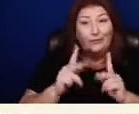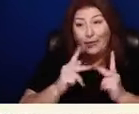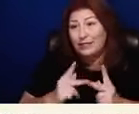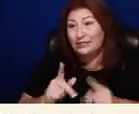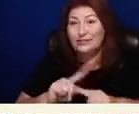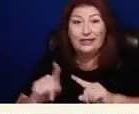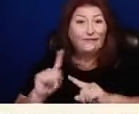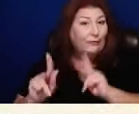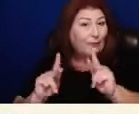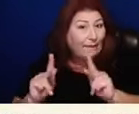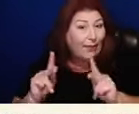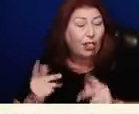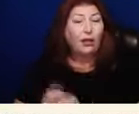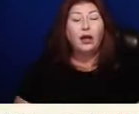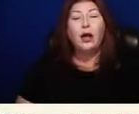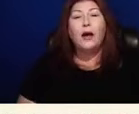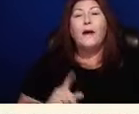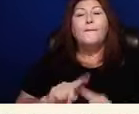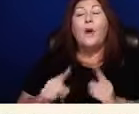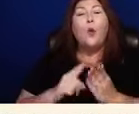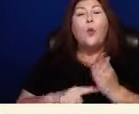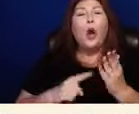people. But what shame